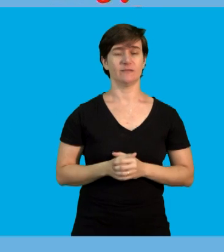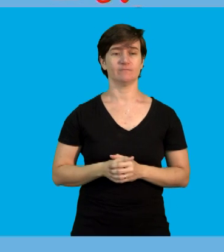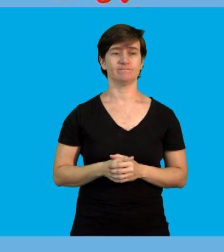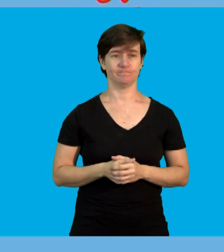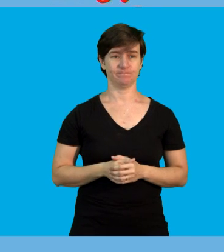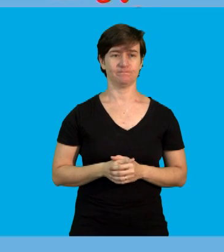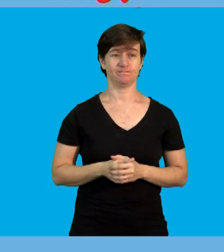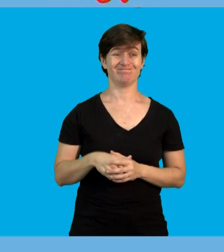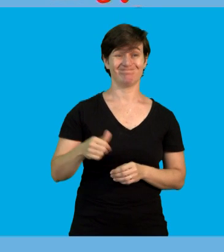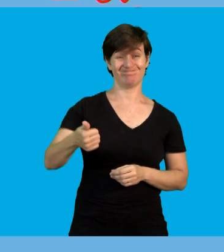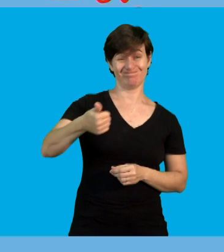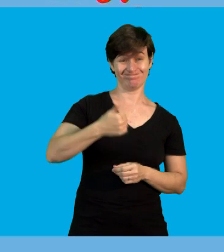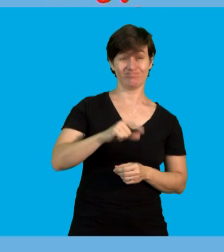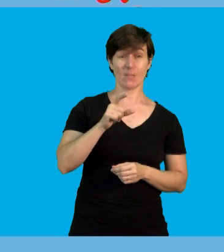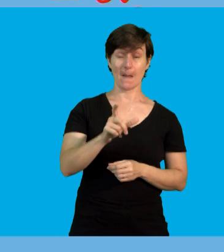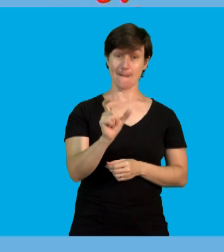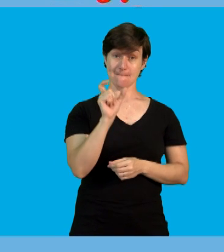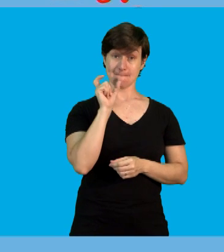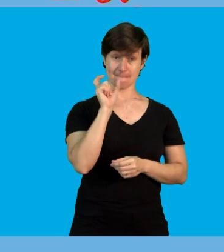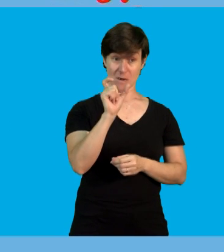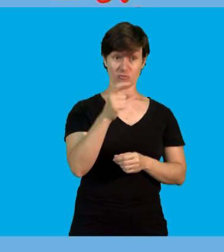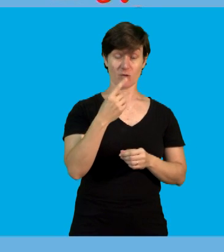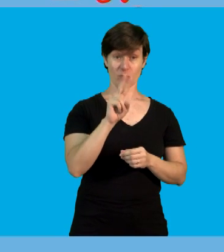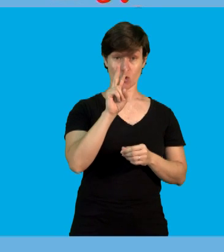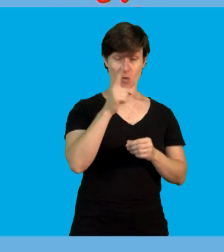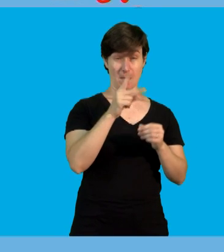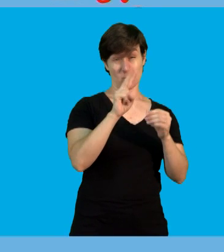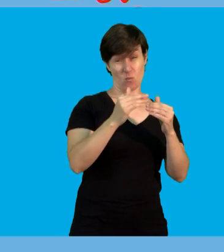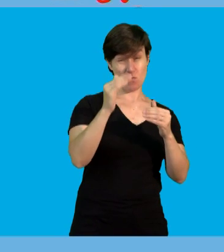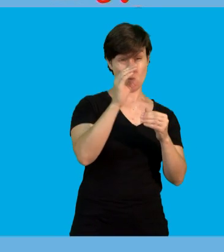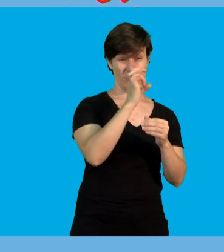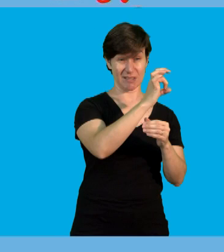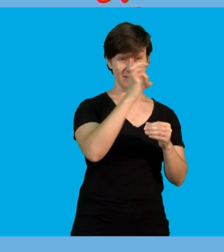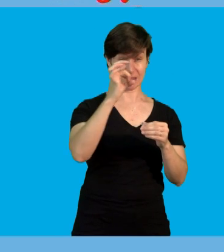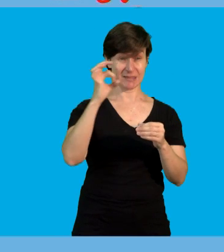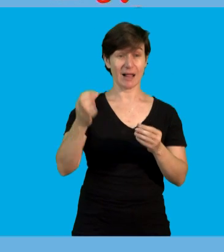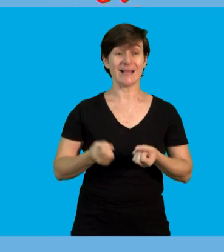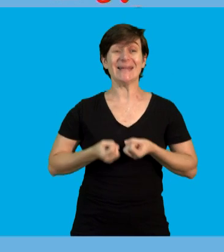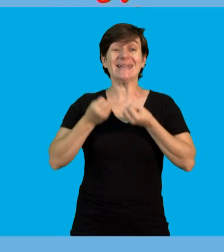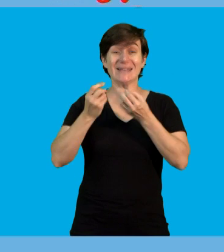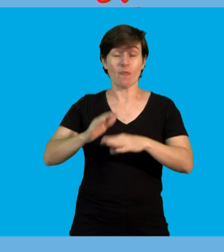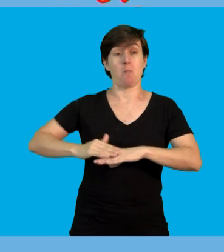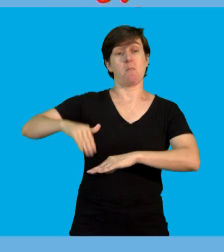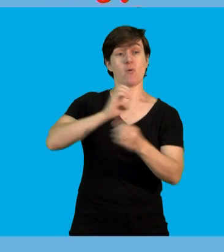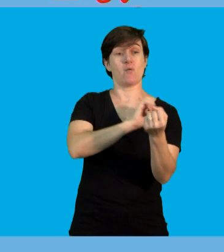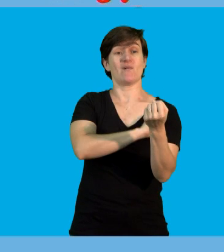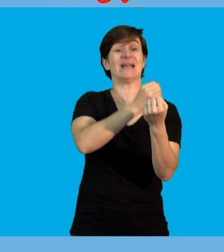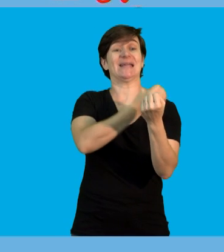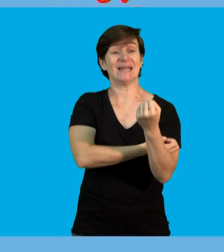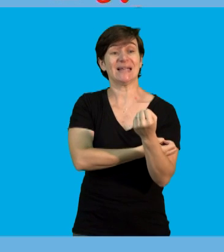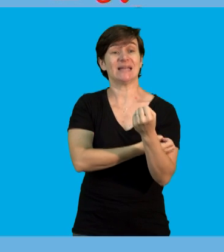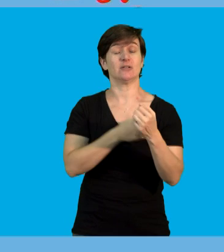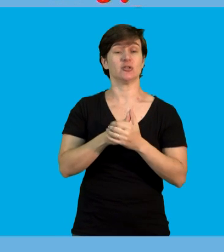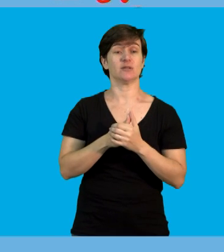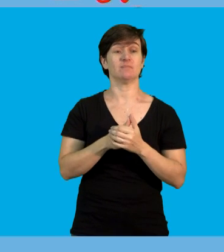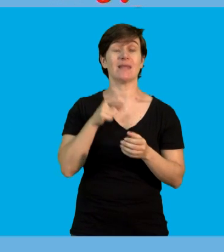2 or more cells supplies more energy to the charges that are moving through the circuit, and that also generates a stronger current than